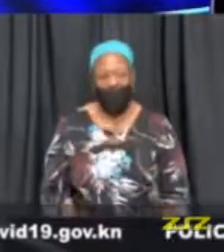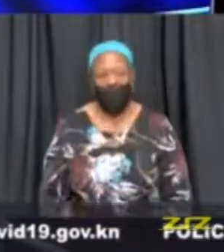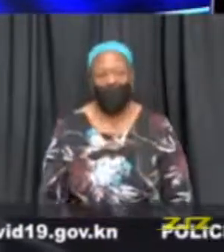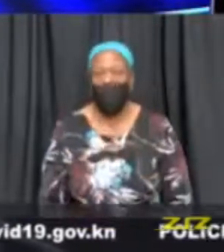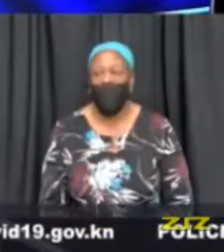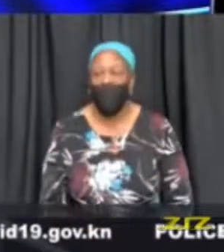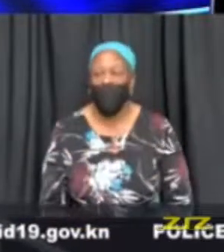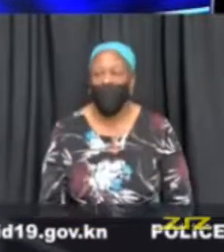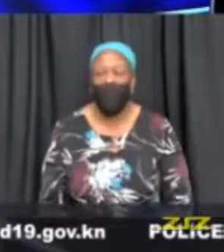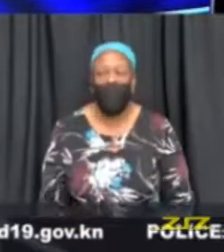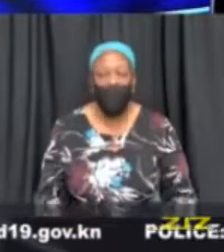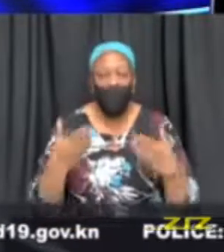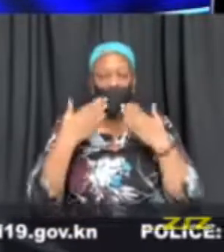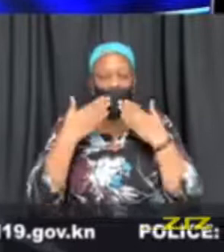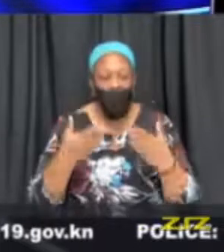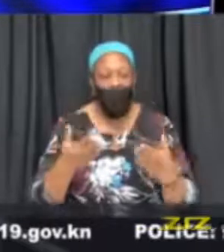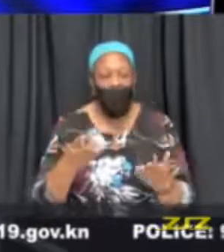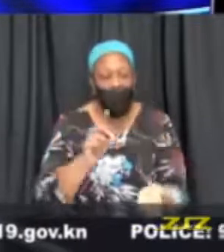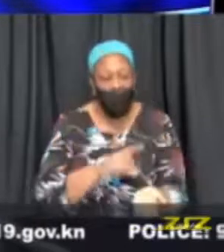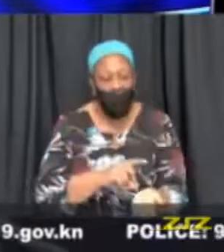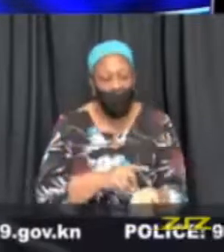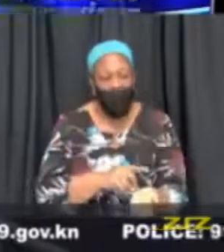thank Dr. Wilkinson. I thank